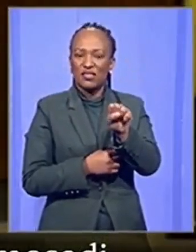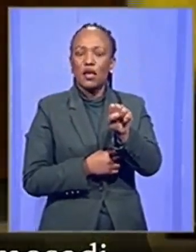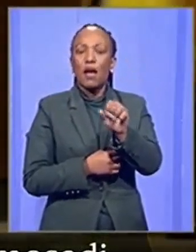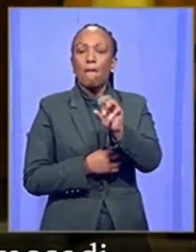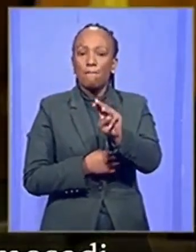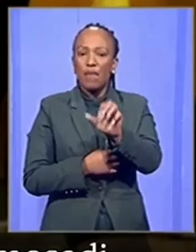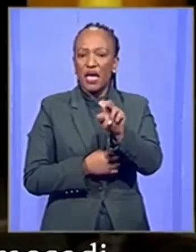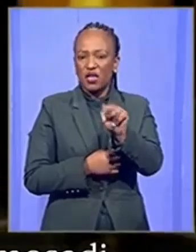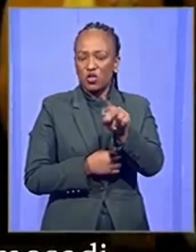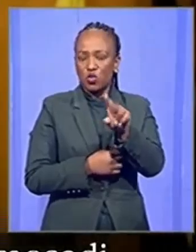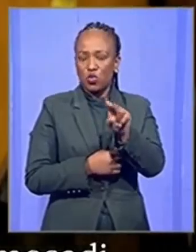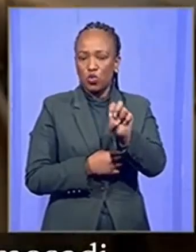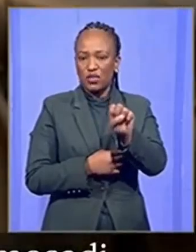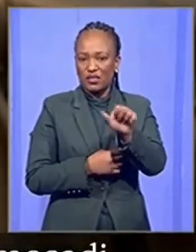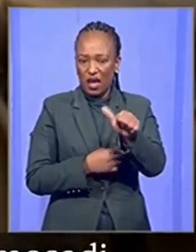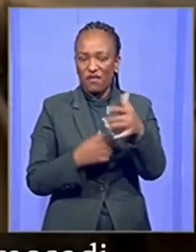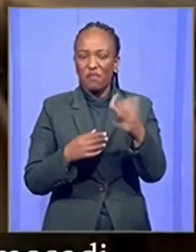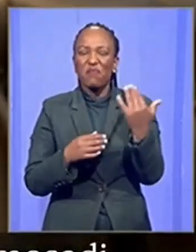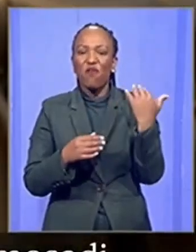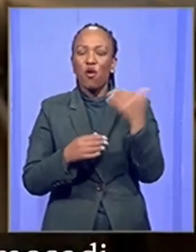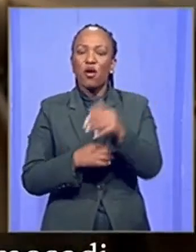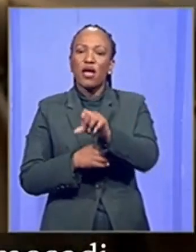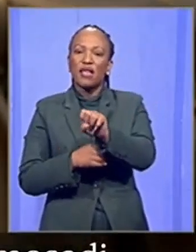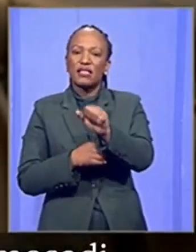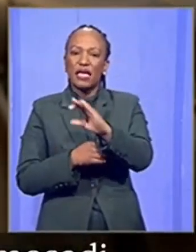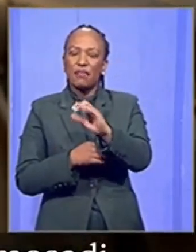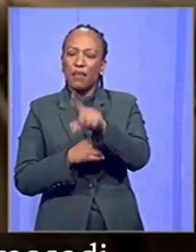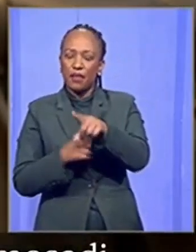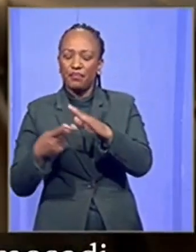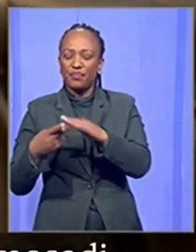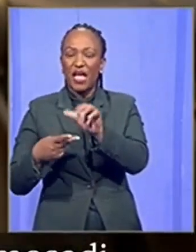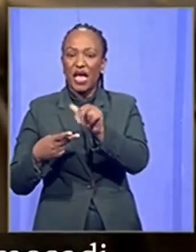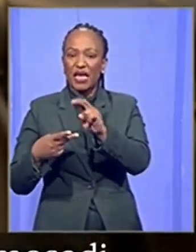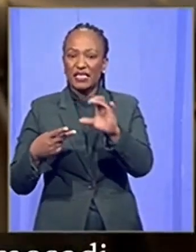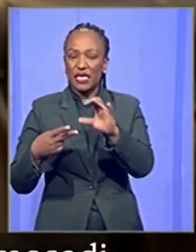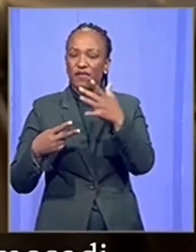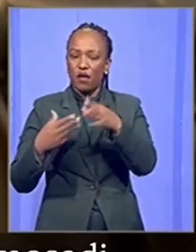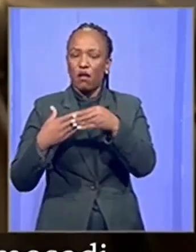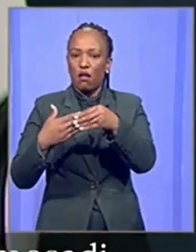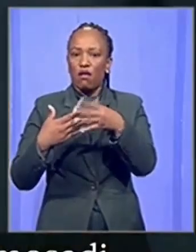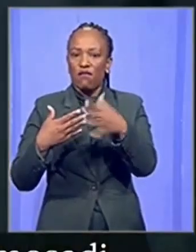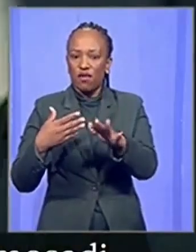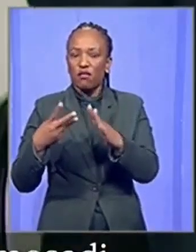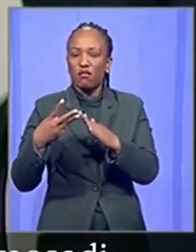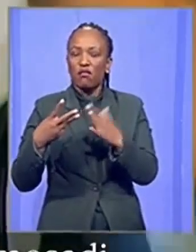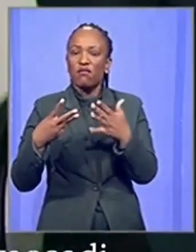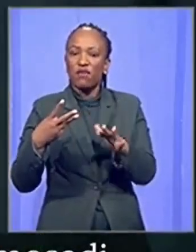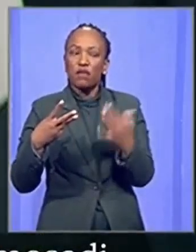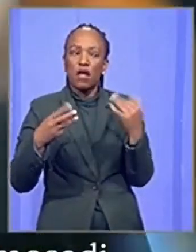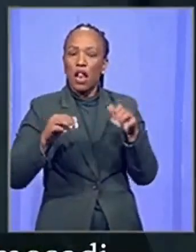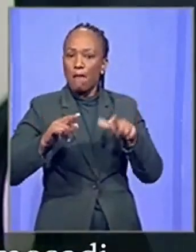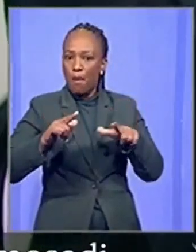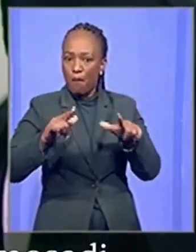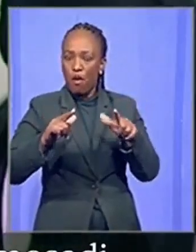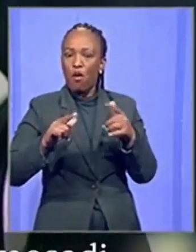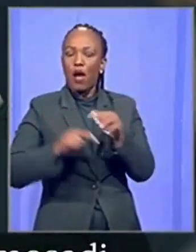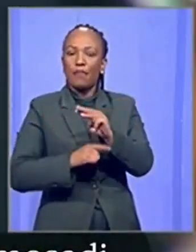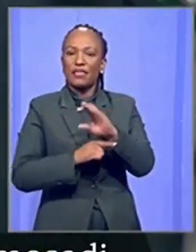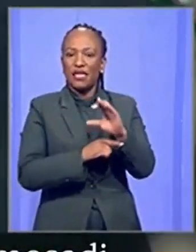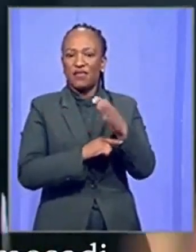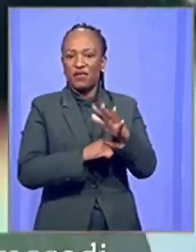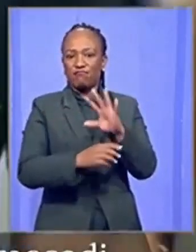Limpopo jaaka leloko la mokgatlho wa SACP le ANC. O ile a nna leloko la kokwano molaotheo ya Limpopo pele a ka